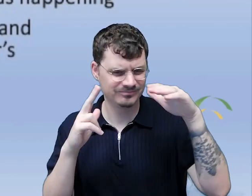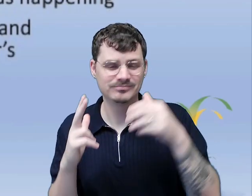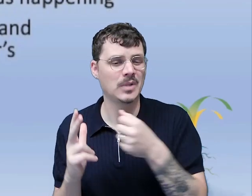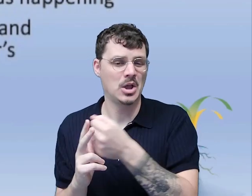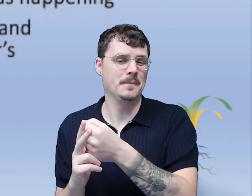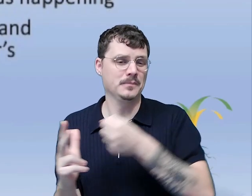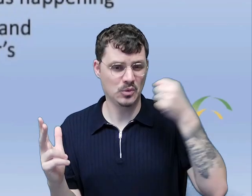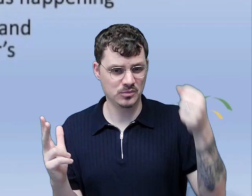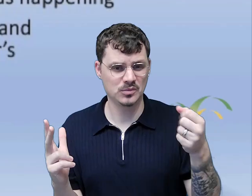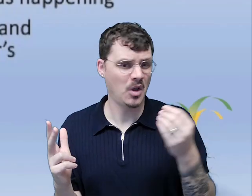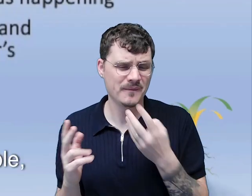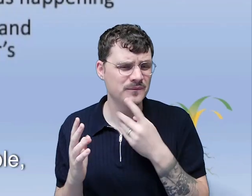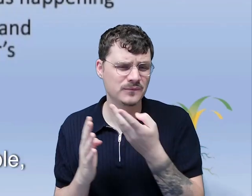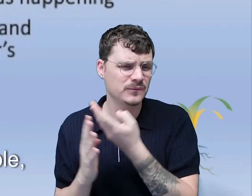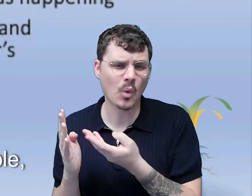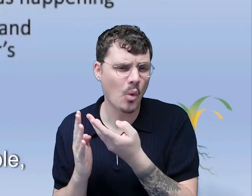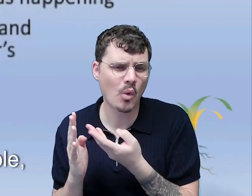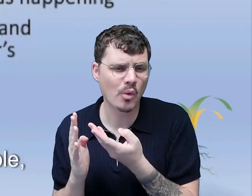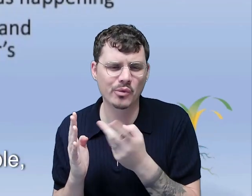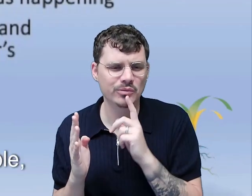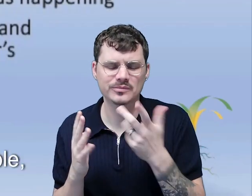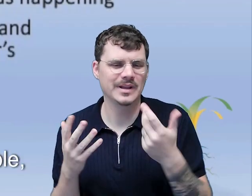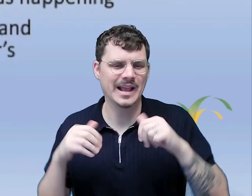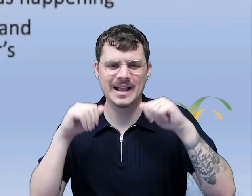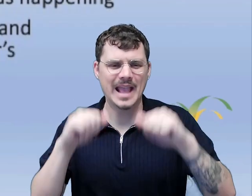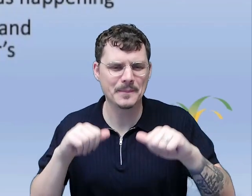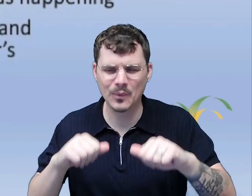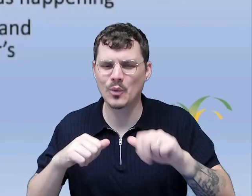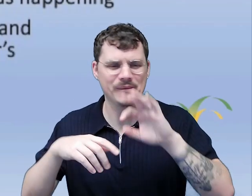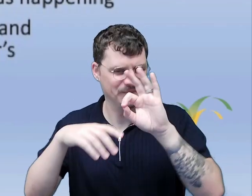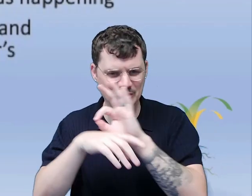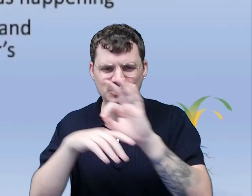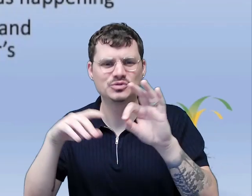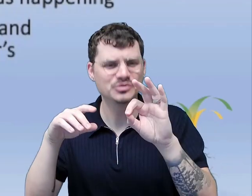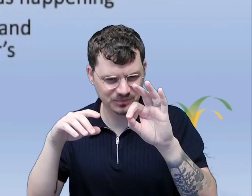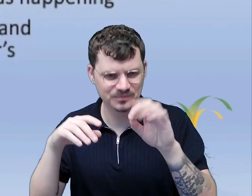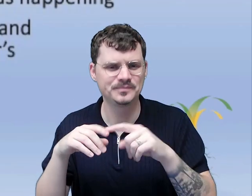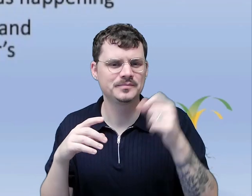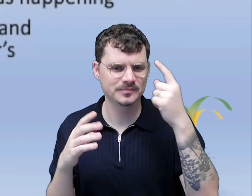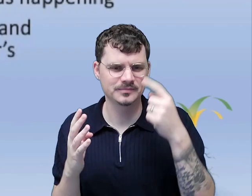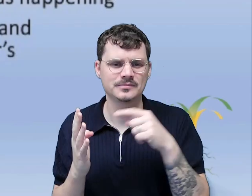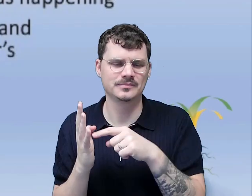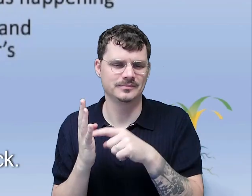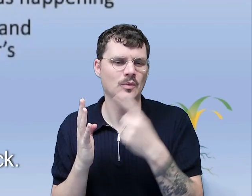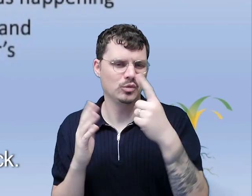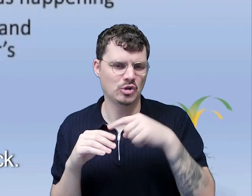since childhood. All 4 of them are very capable, very functional guys, but he had started